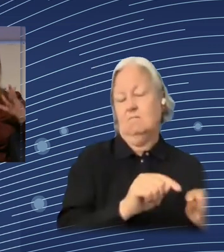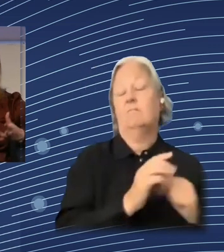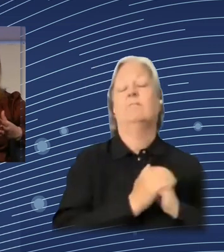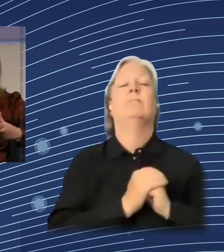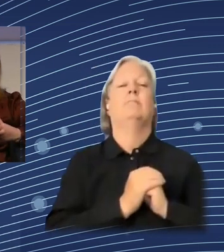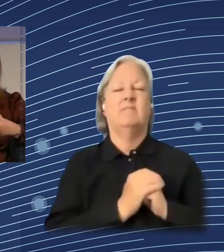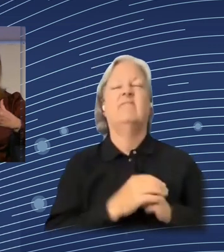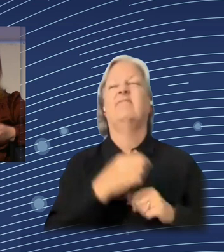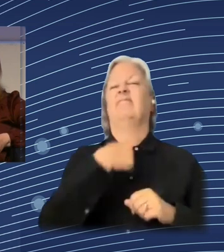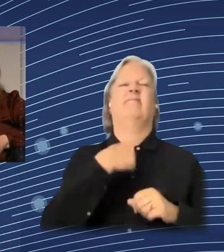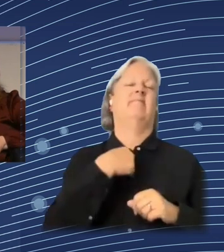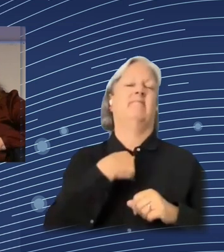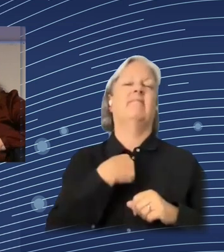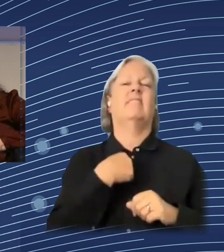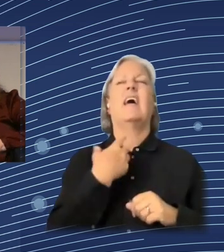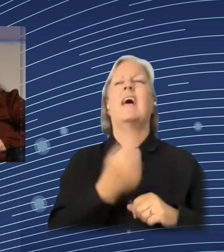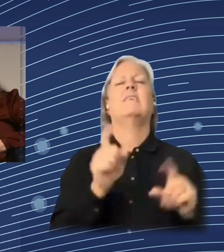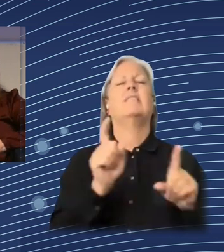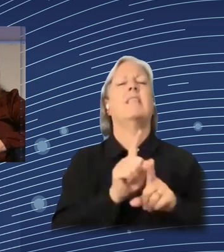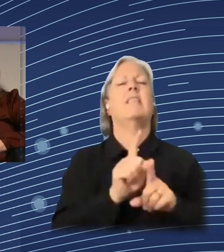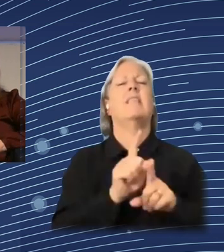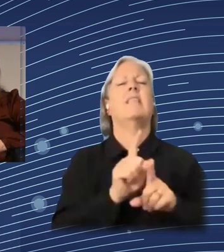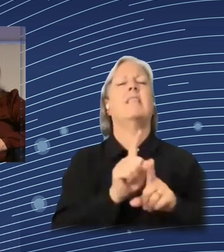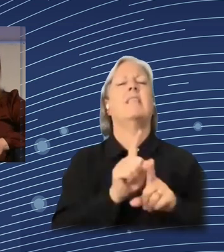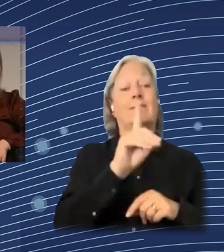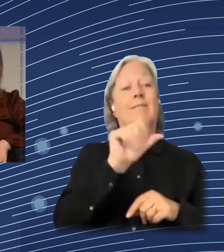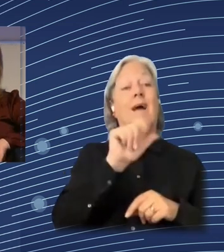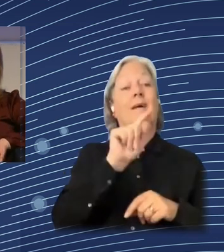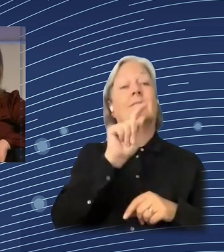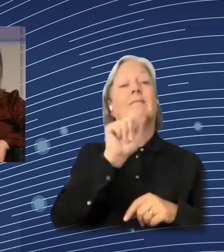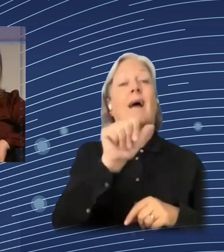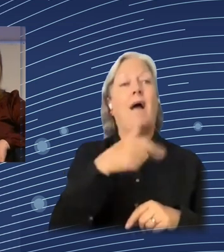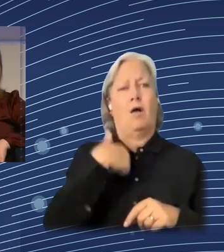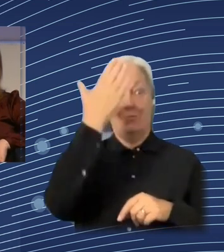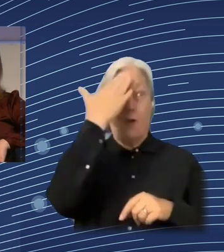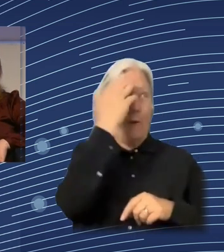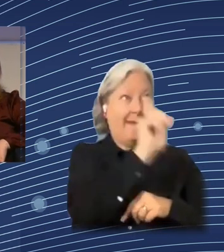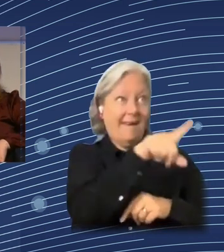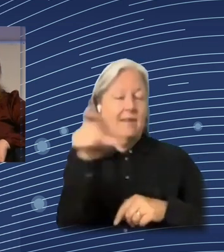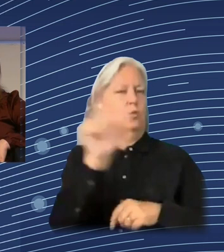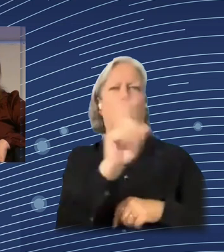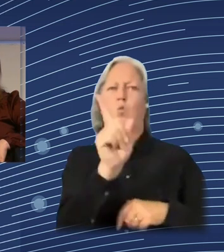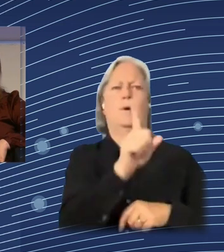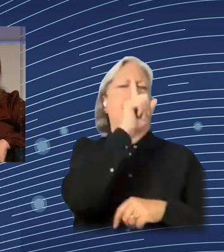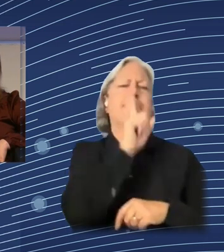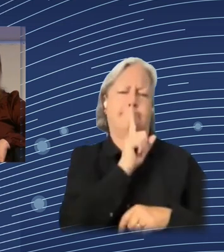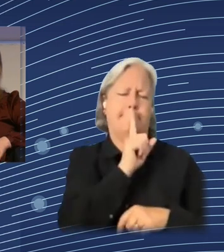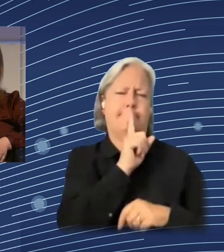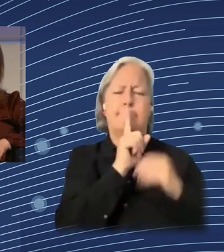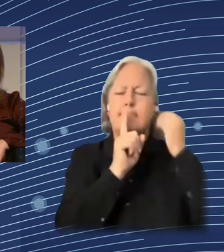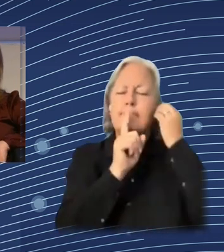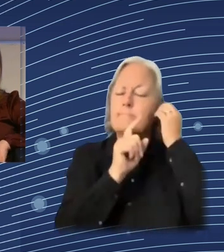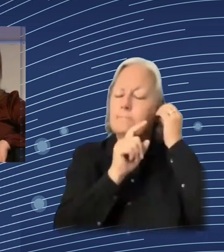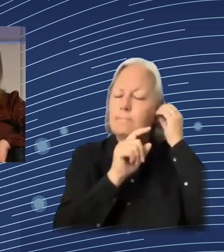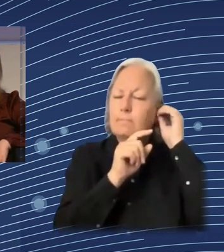like anonymous sets of data. And we used the absences that lasted less than 10